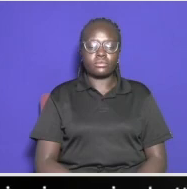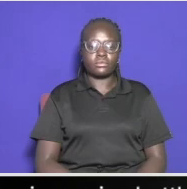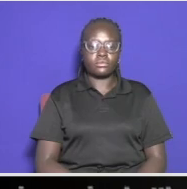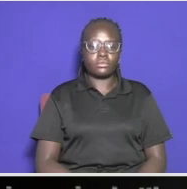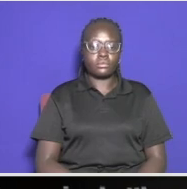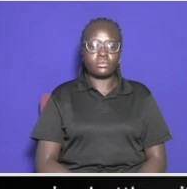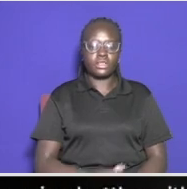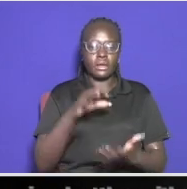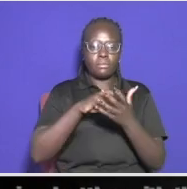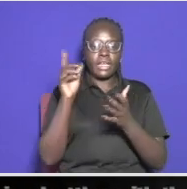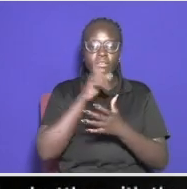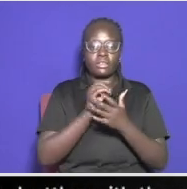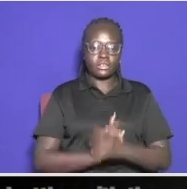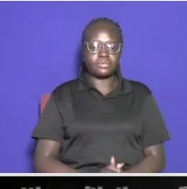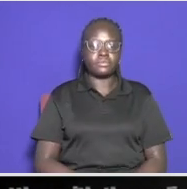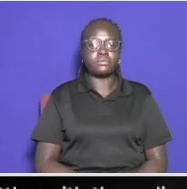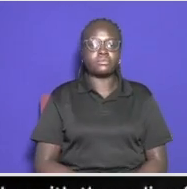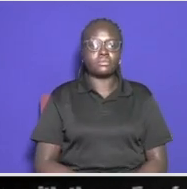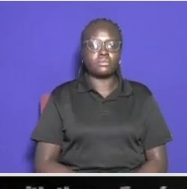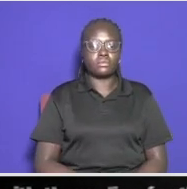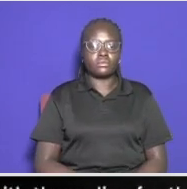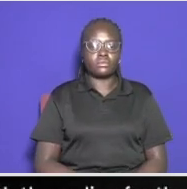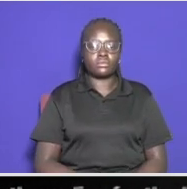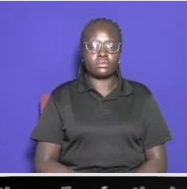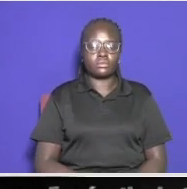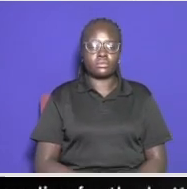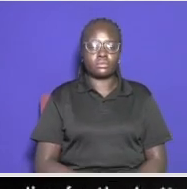already. So I'm supposed to finish the decoration.